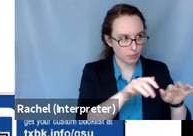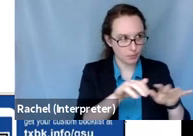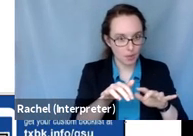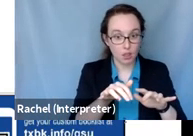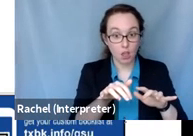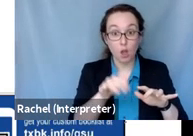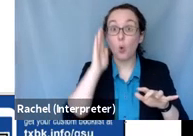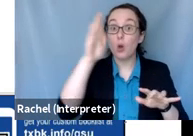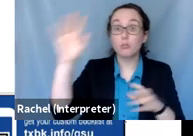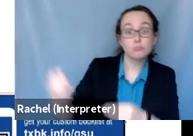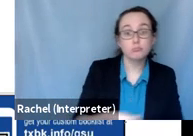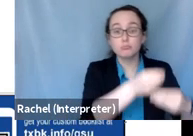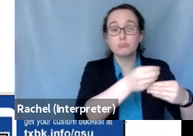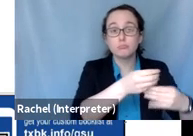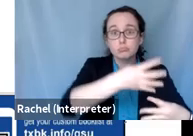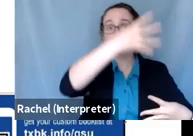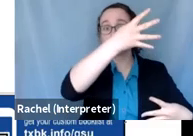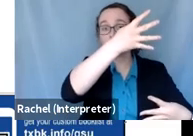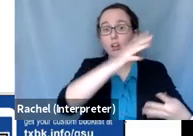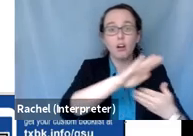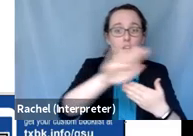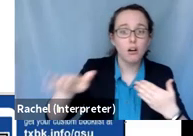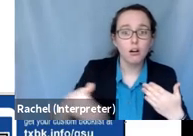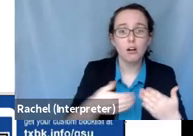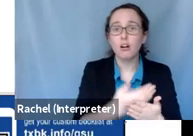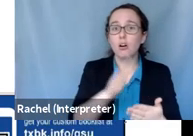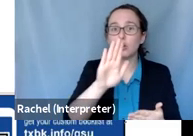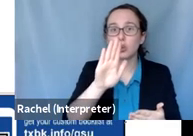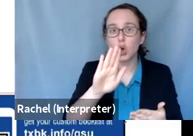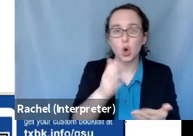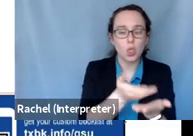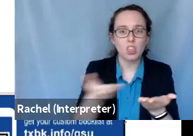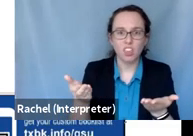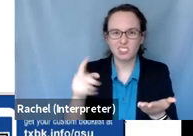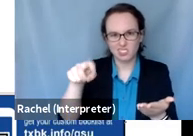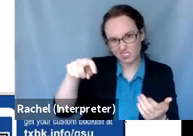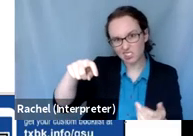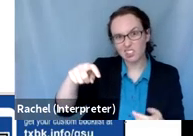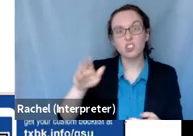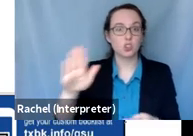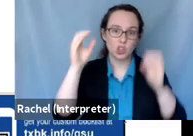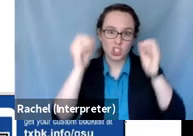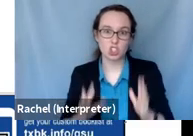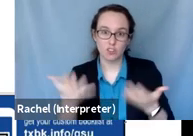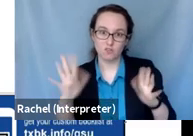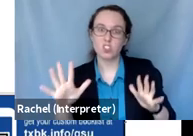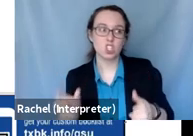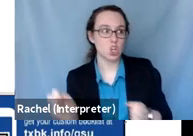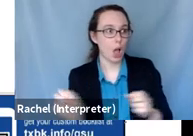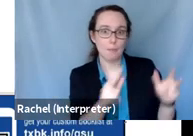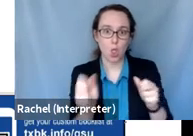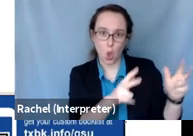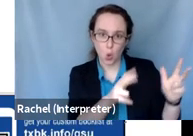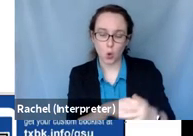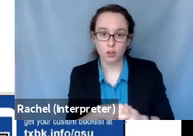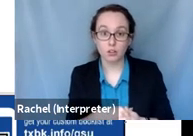are available through us for your courses that semester that your instructors have adopted. So all you have to do, you can print it if you like and